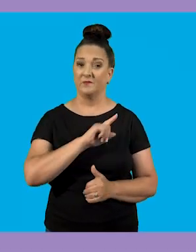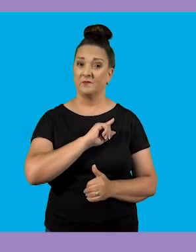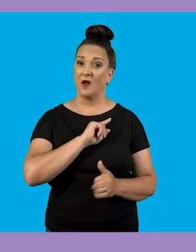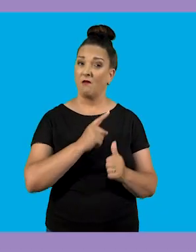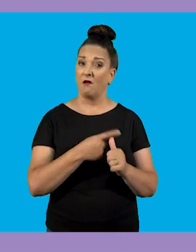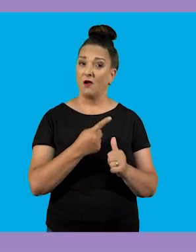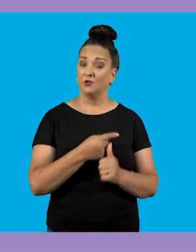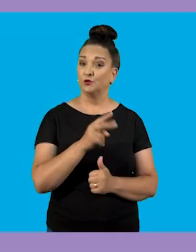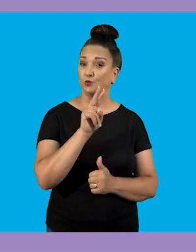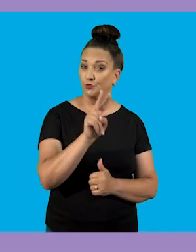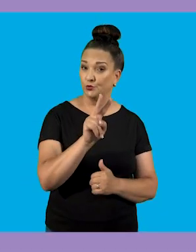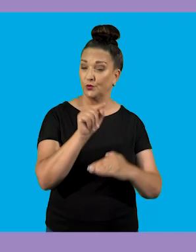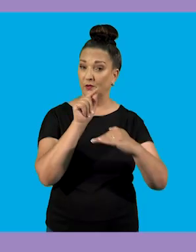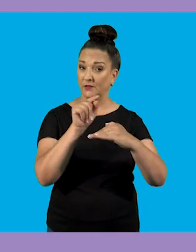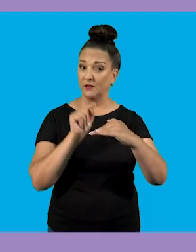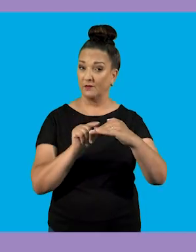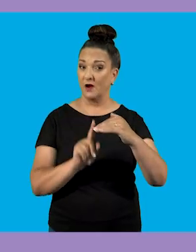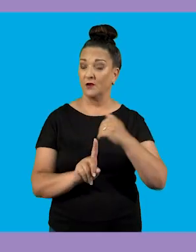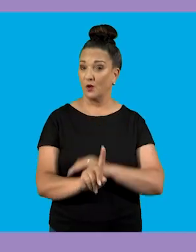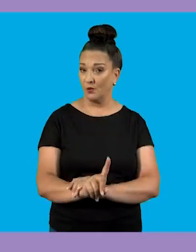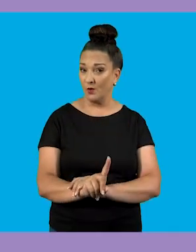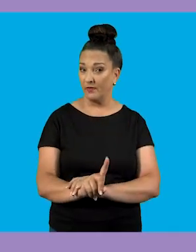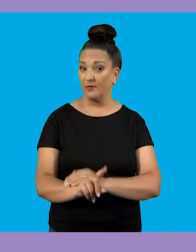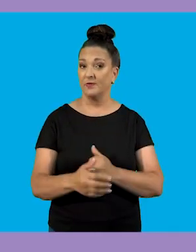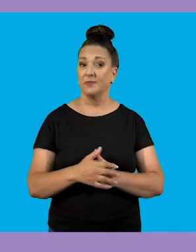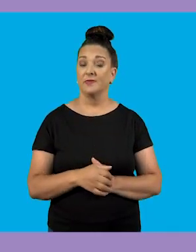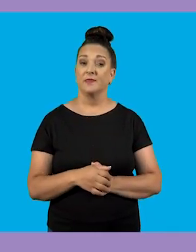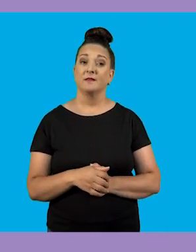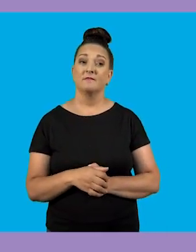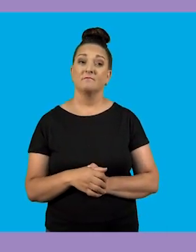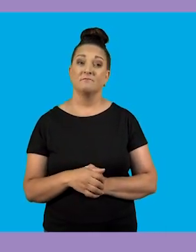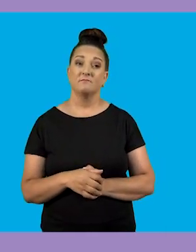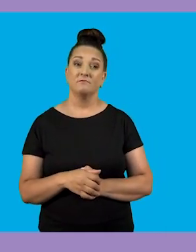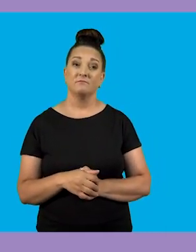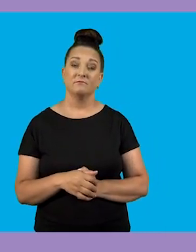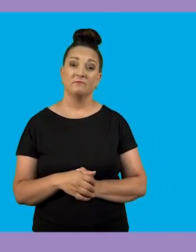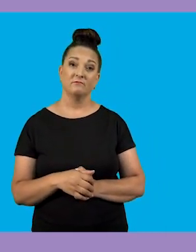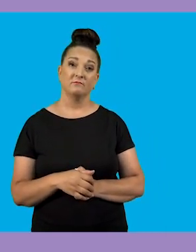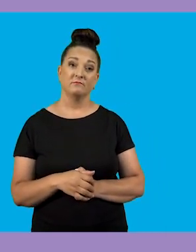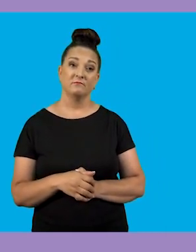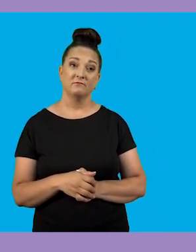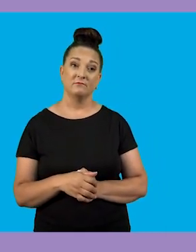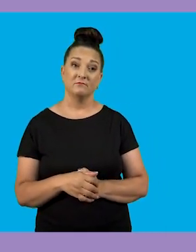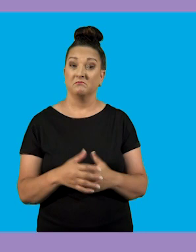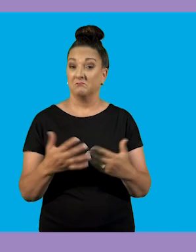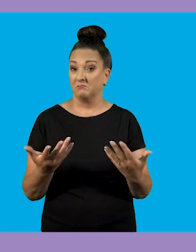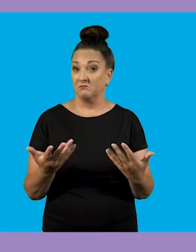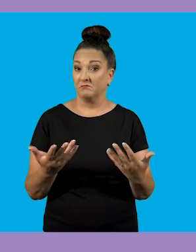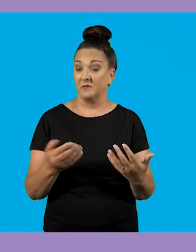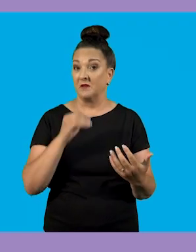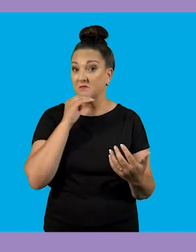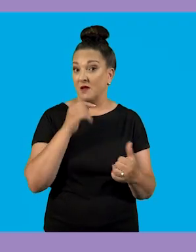us with 2 divided by 1, which in actual fact is just